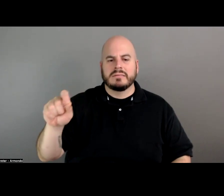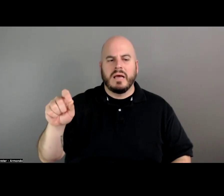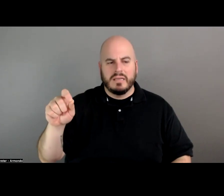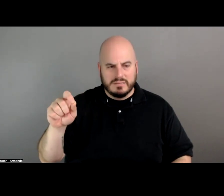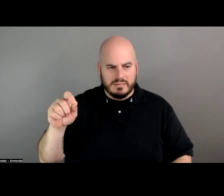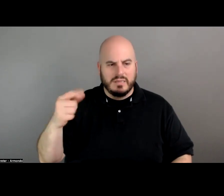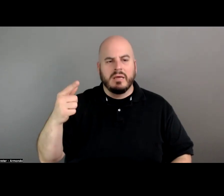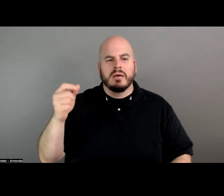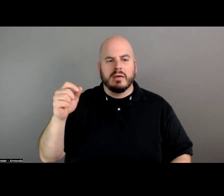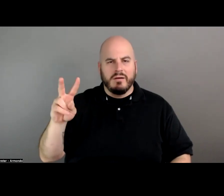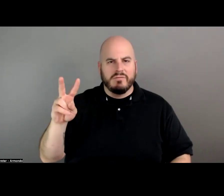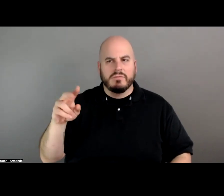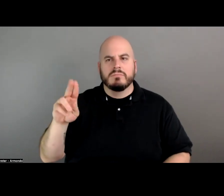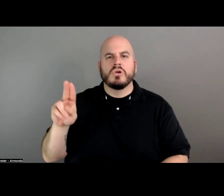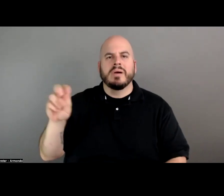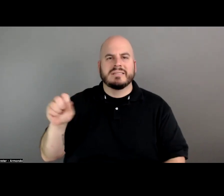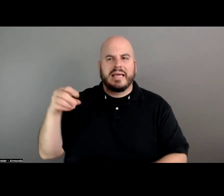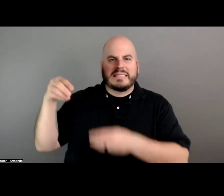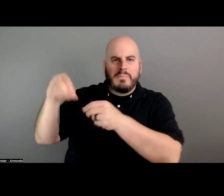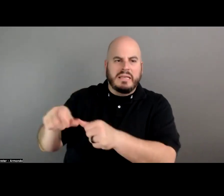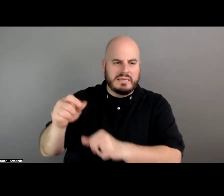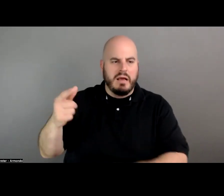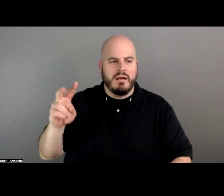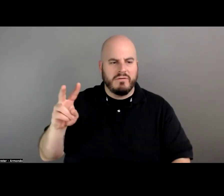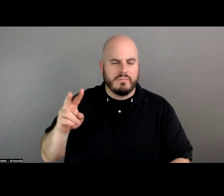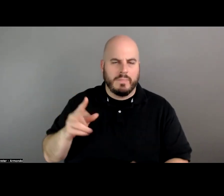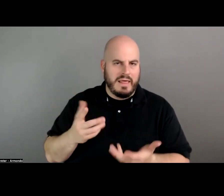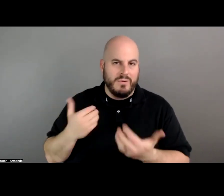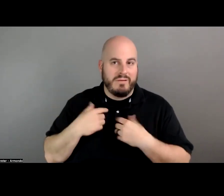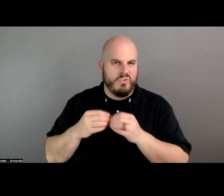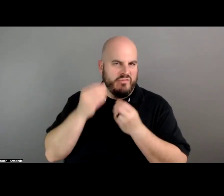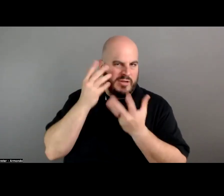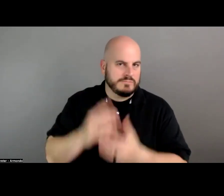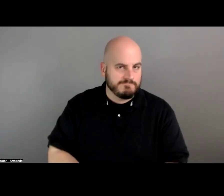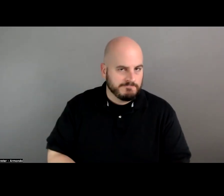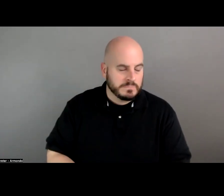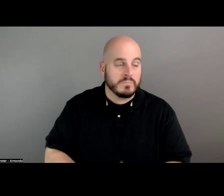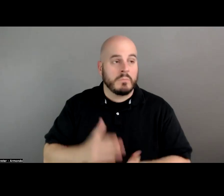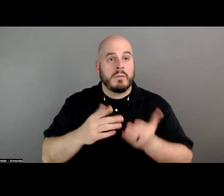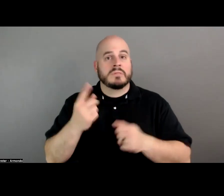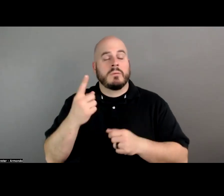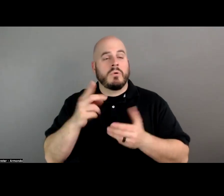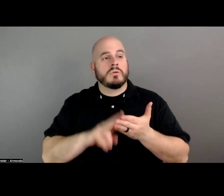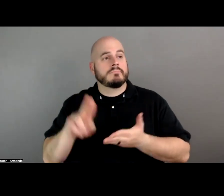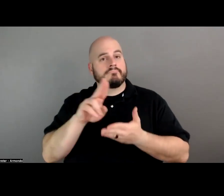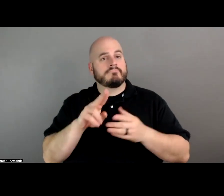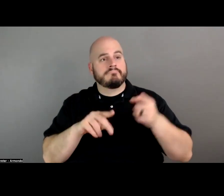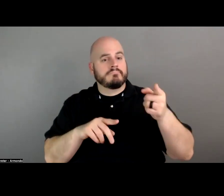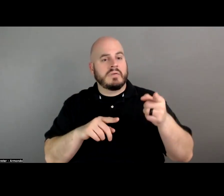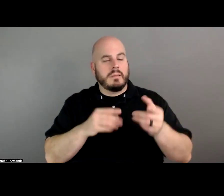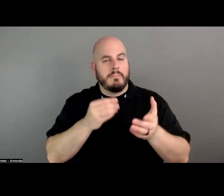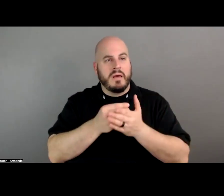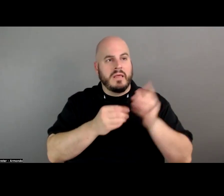don't have more information than that. They may, someone at the university may decide it goes into, the money goes directly